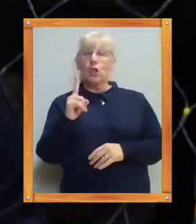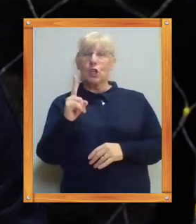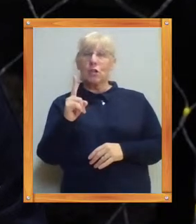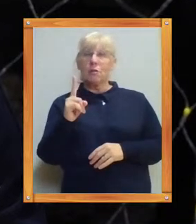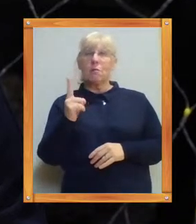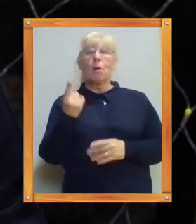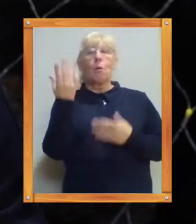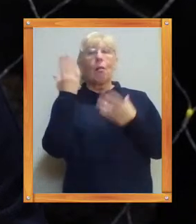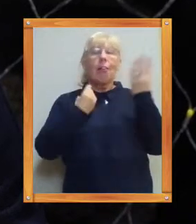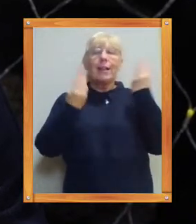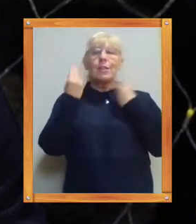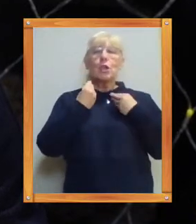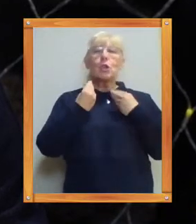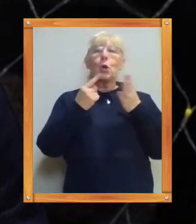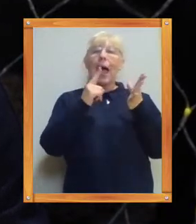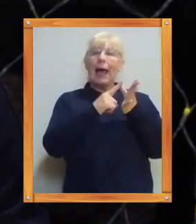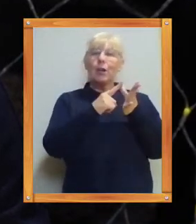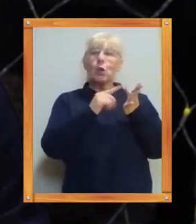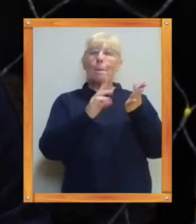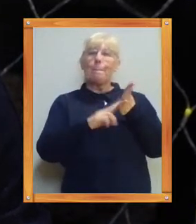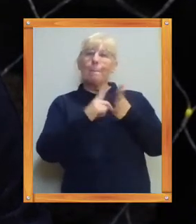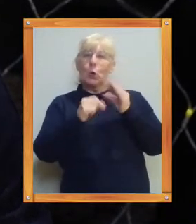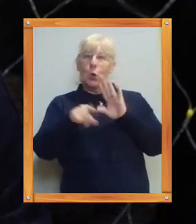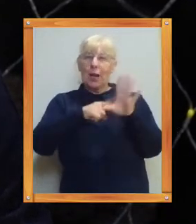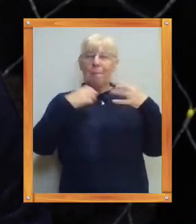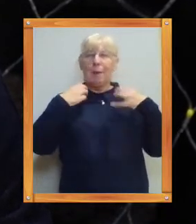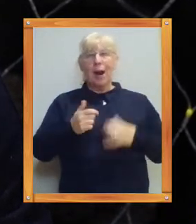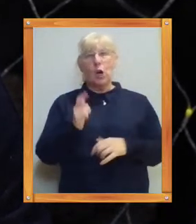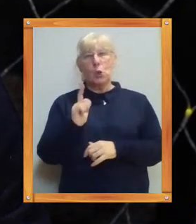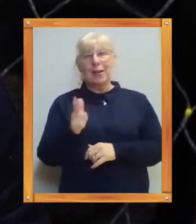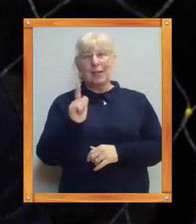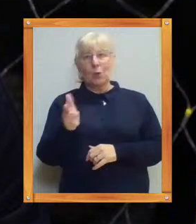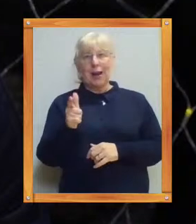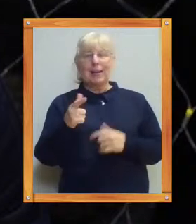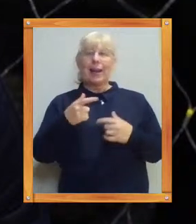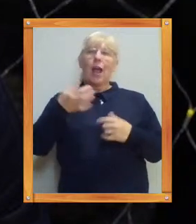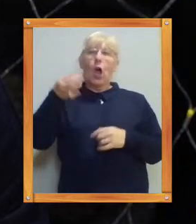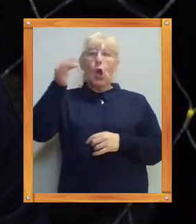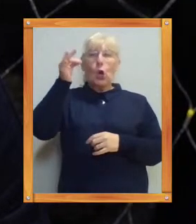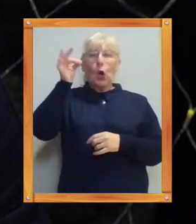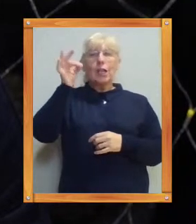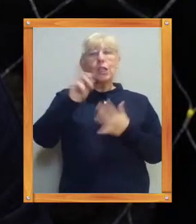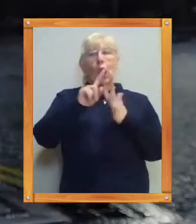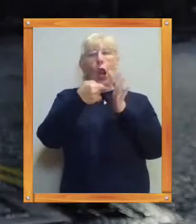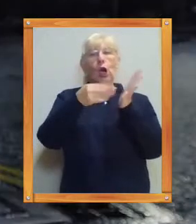Antrim and Newtownabbey Mayor for 2020. That's Councillor Jim Montgomery.